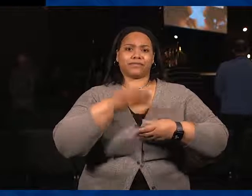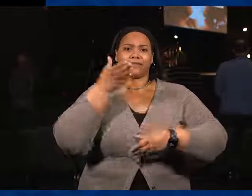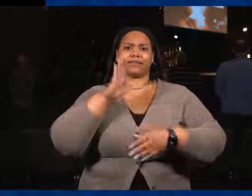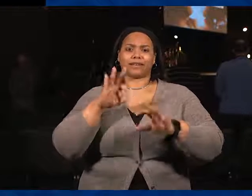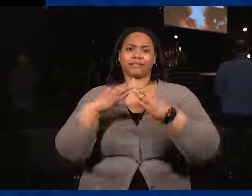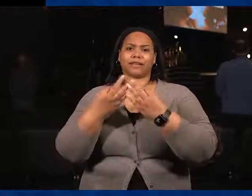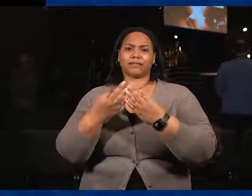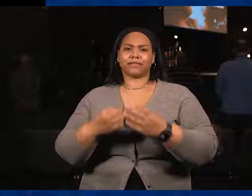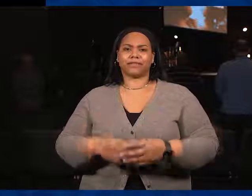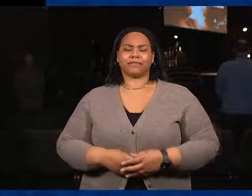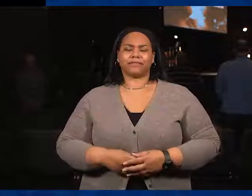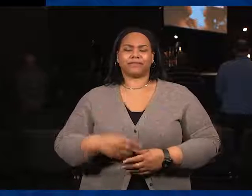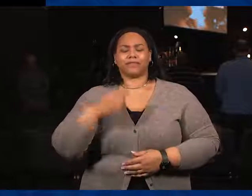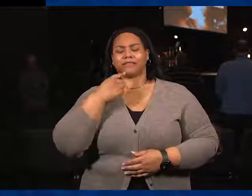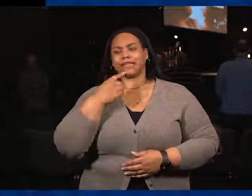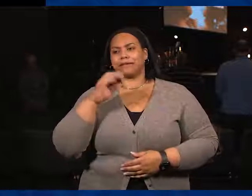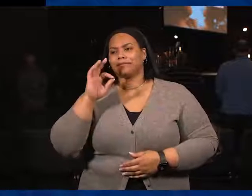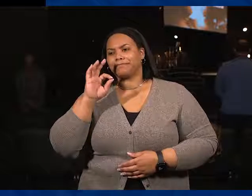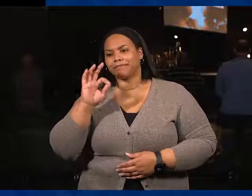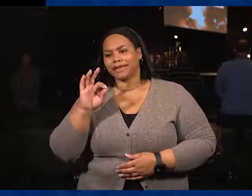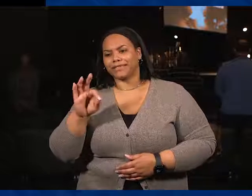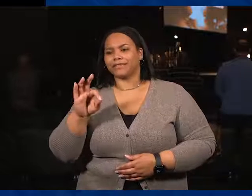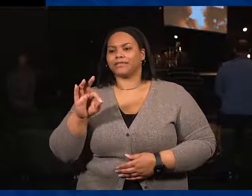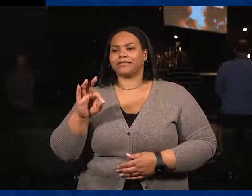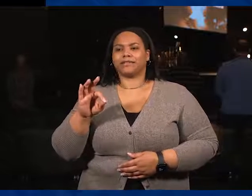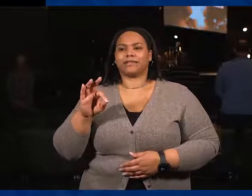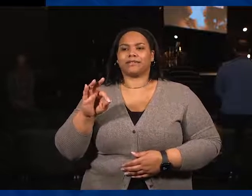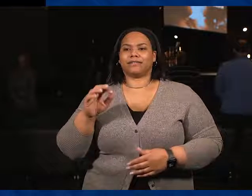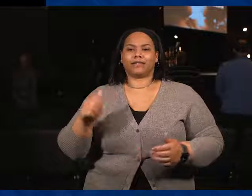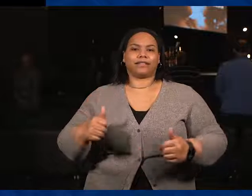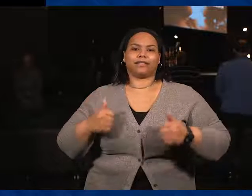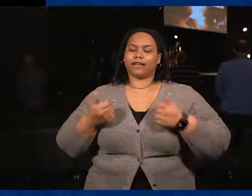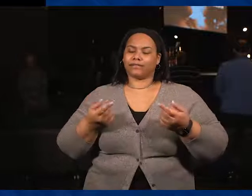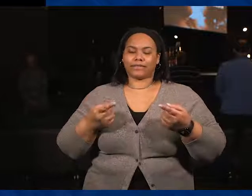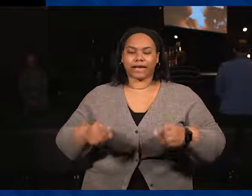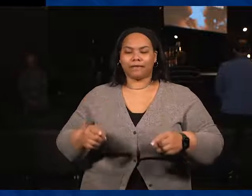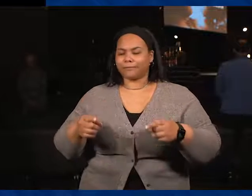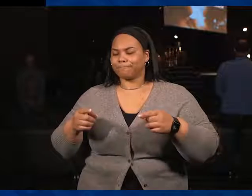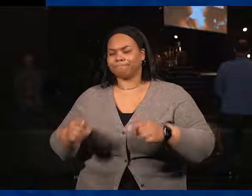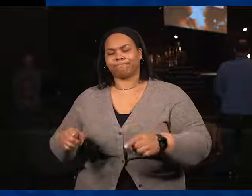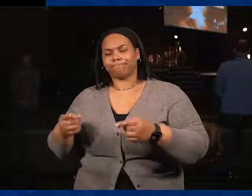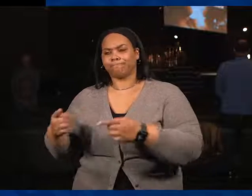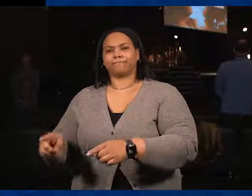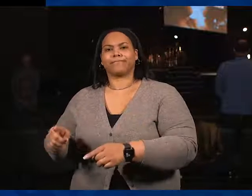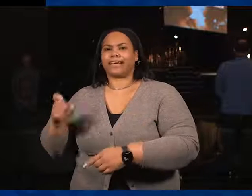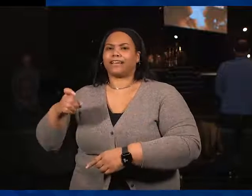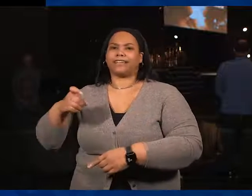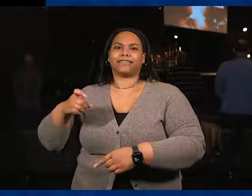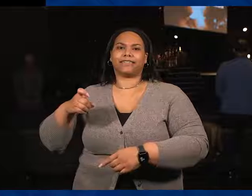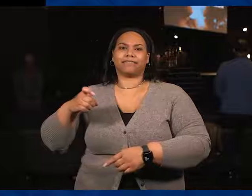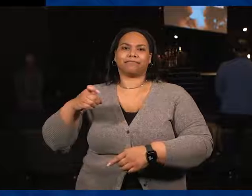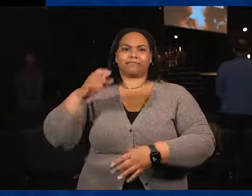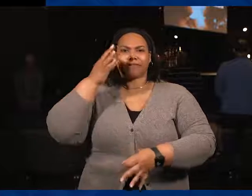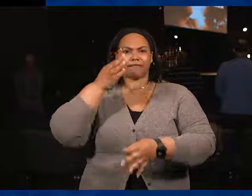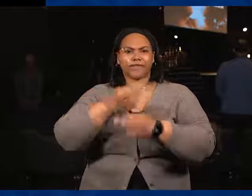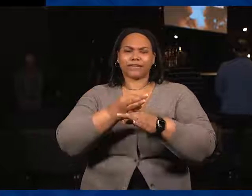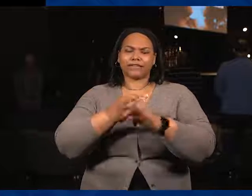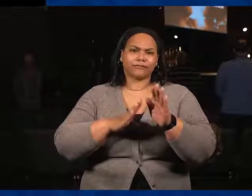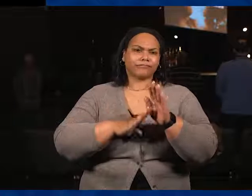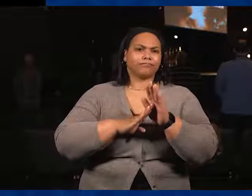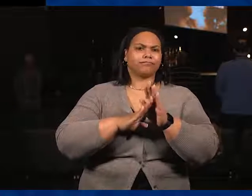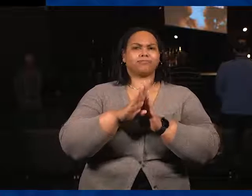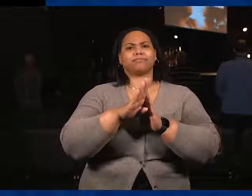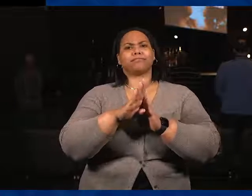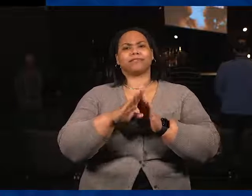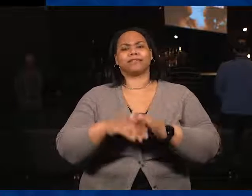And you're saying, Pastor, I'm moving through some things right now and I need God to fortify my faith. I need God to fortify my faith because